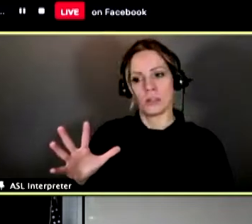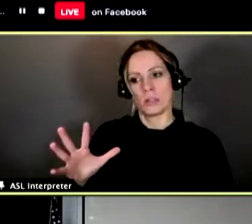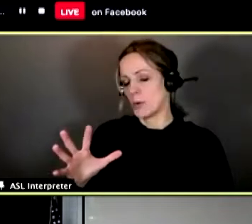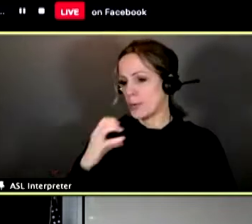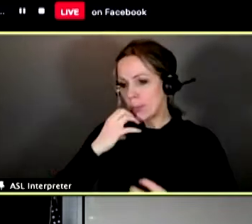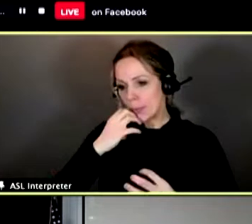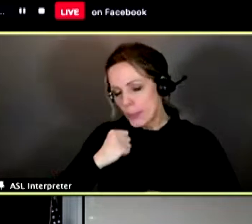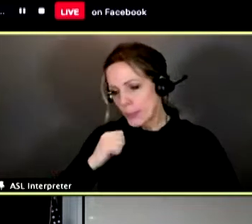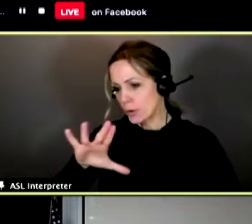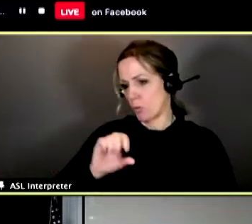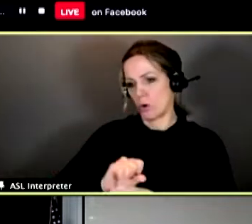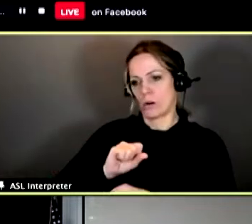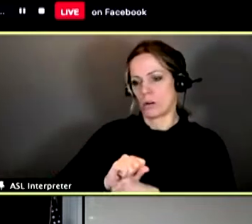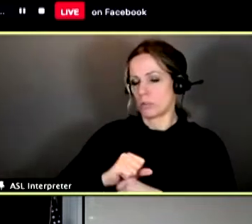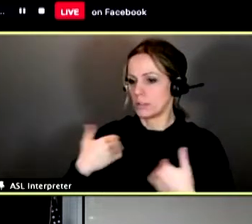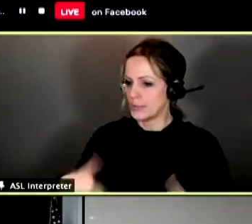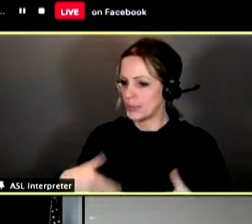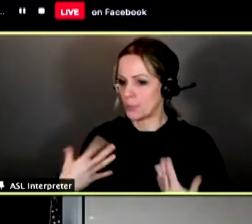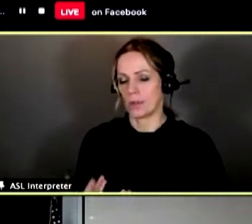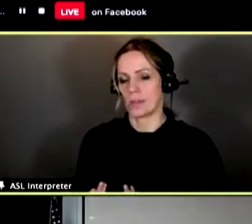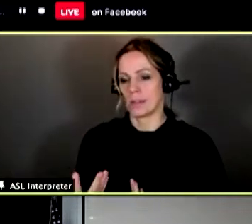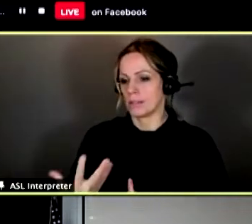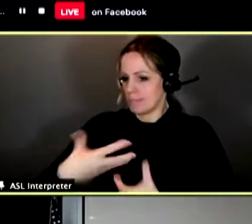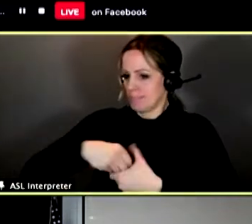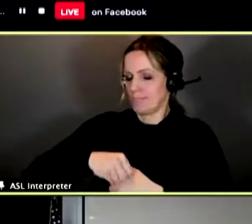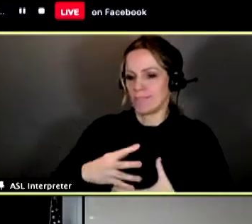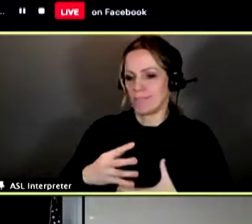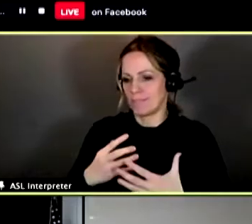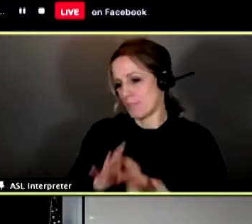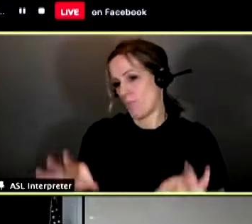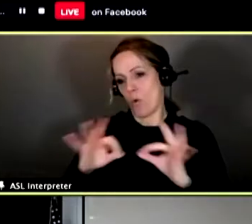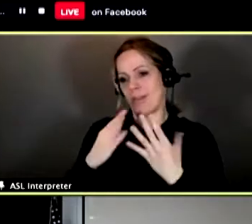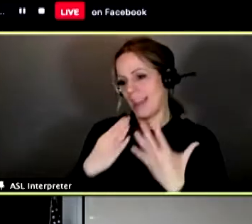you. Any other commissioners want to share before we get to our first call?